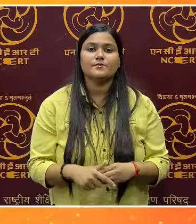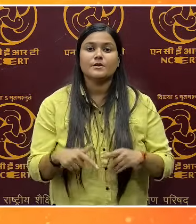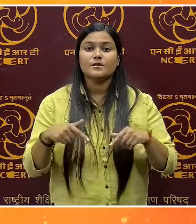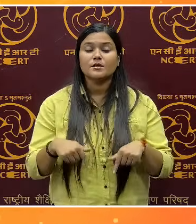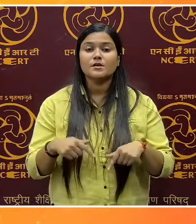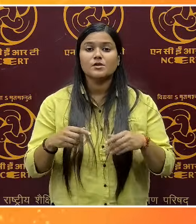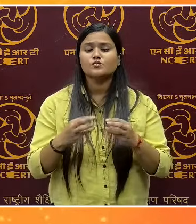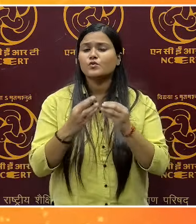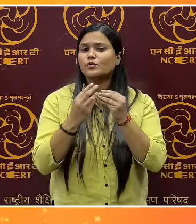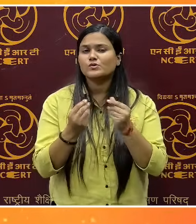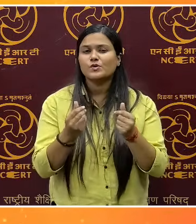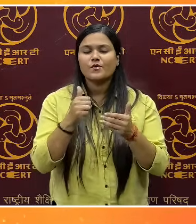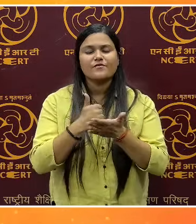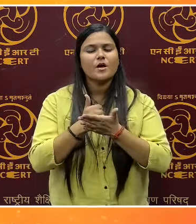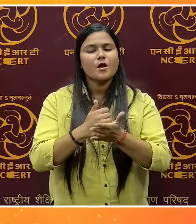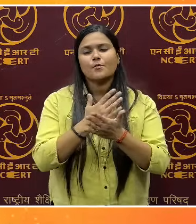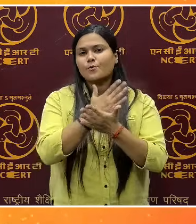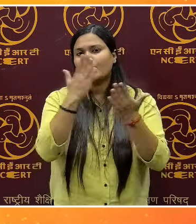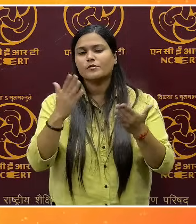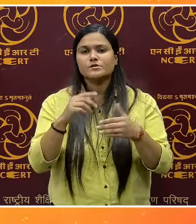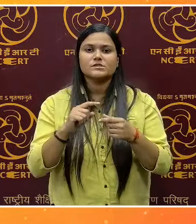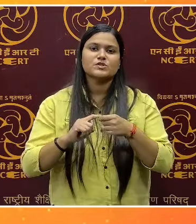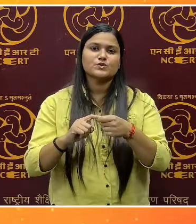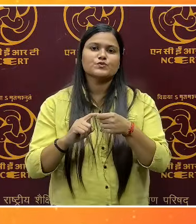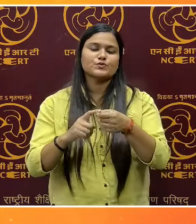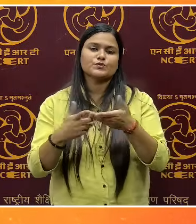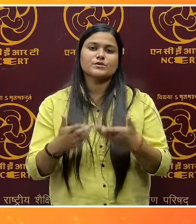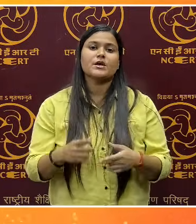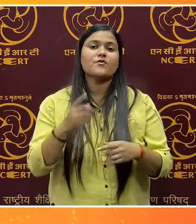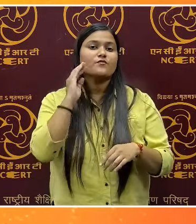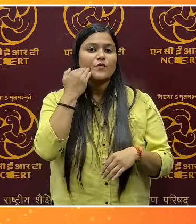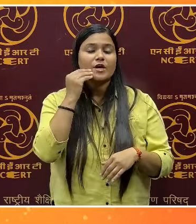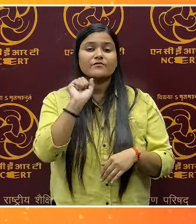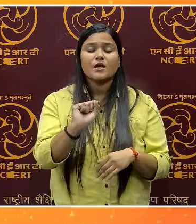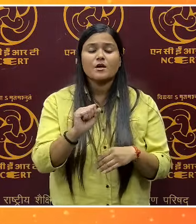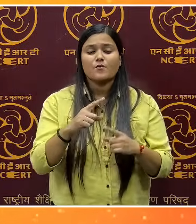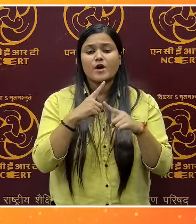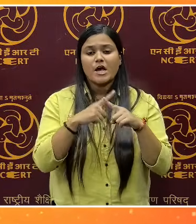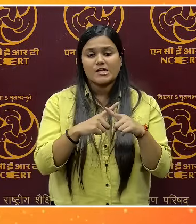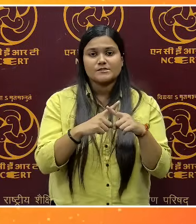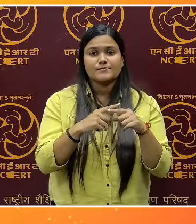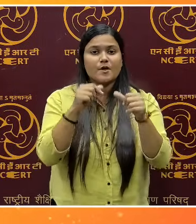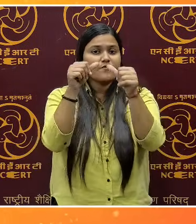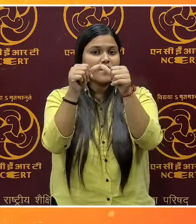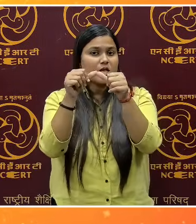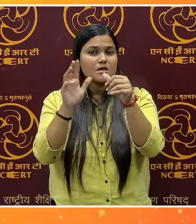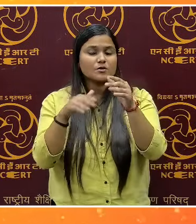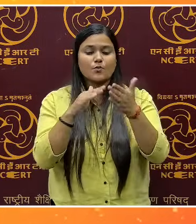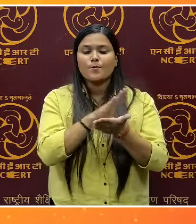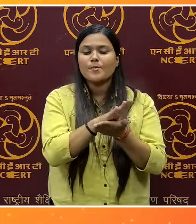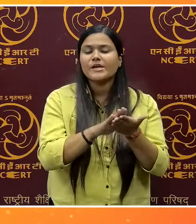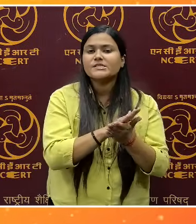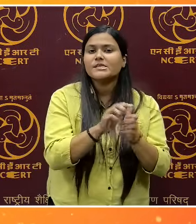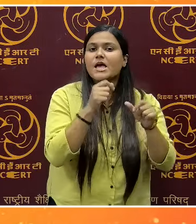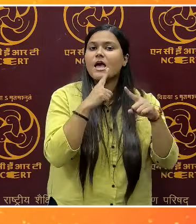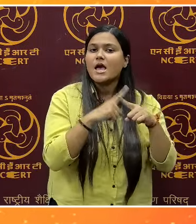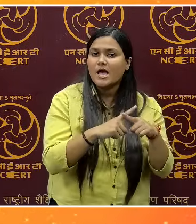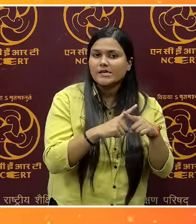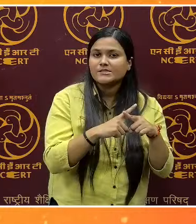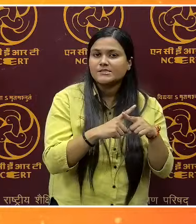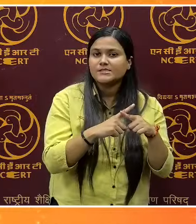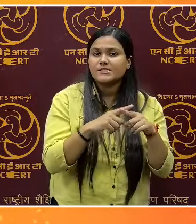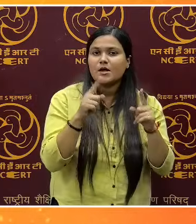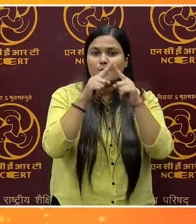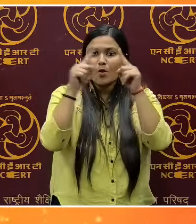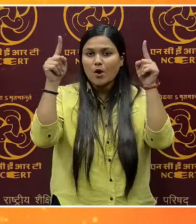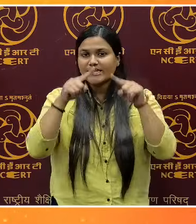in solving the questions. When we have x to the power a, that means base is x and power is a, divided by x to the